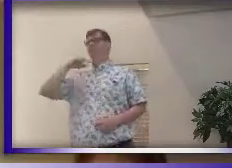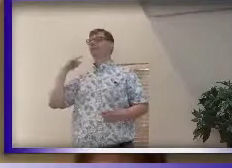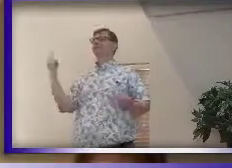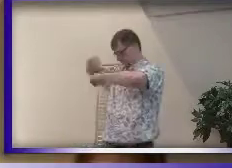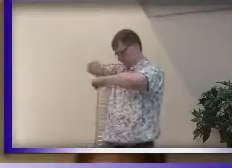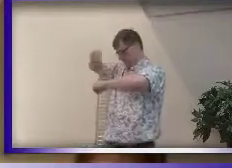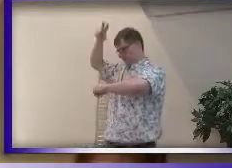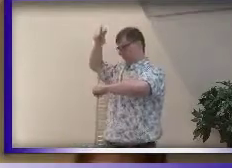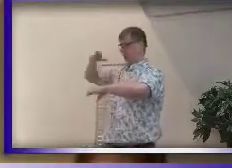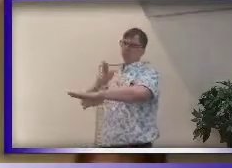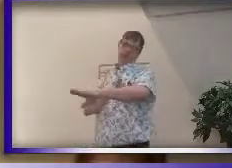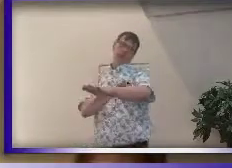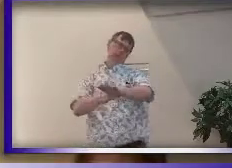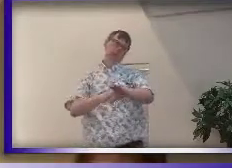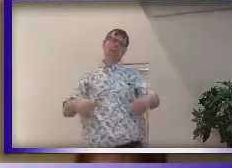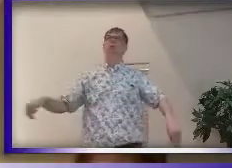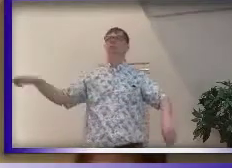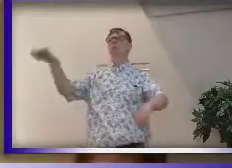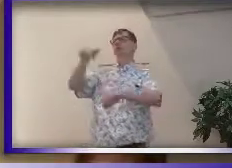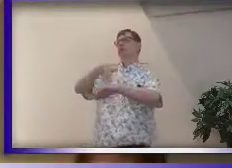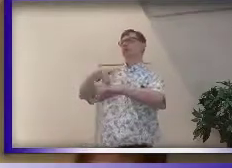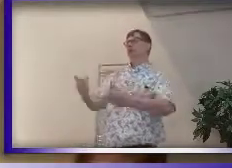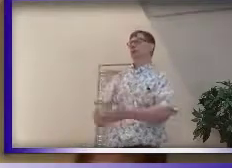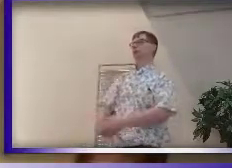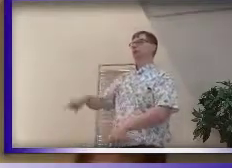normally support that.